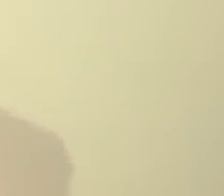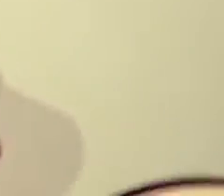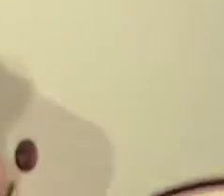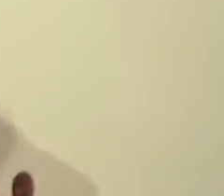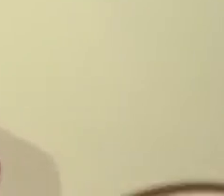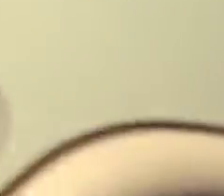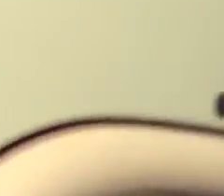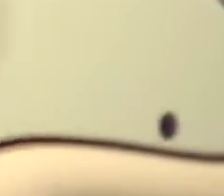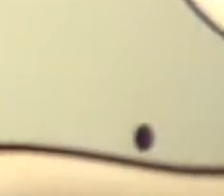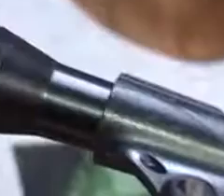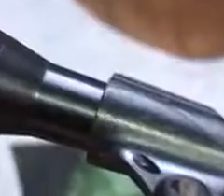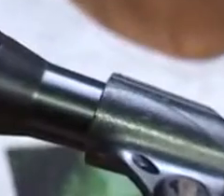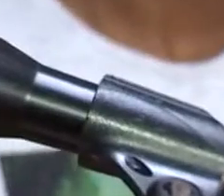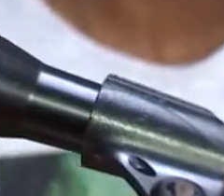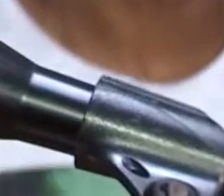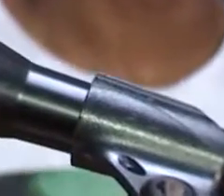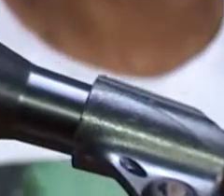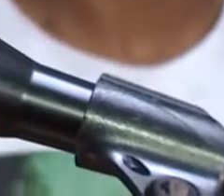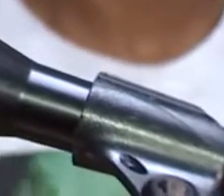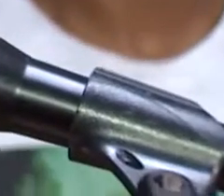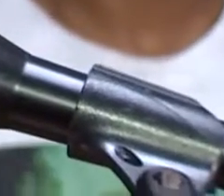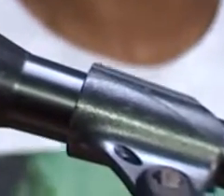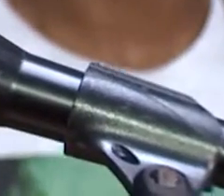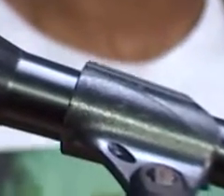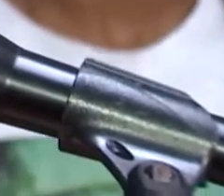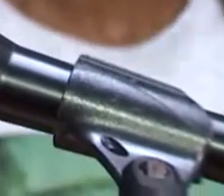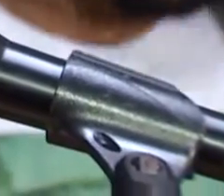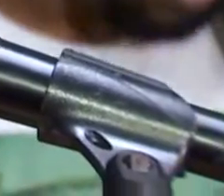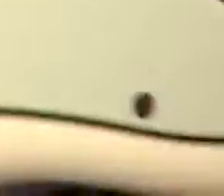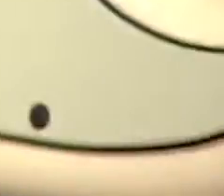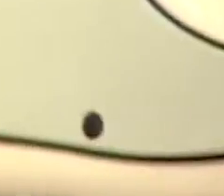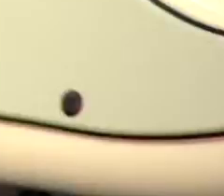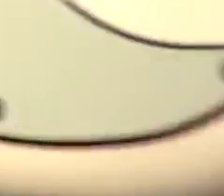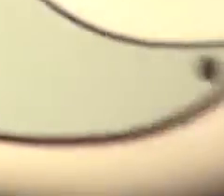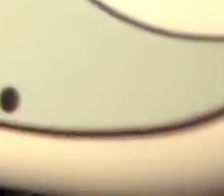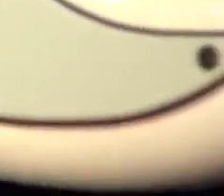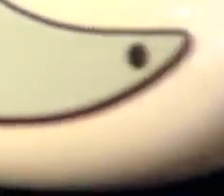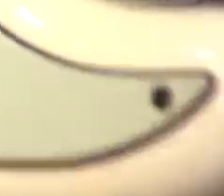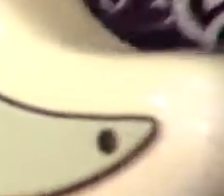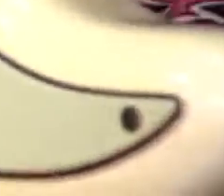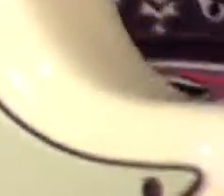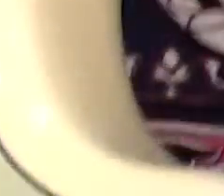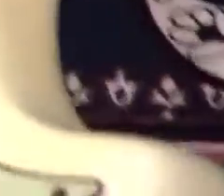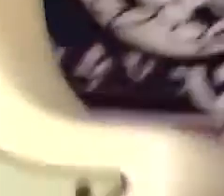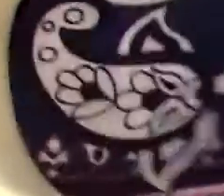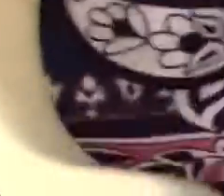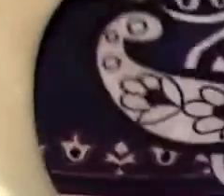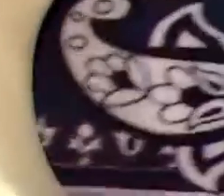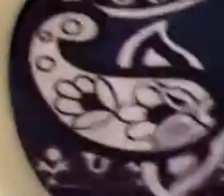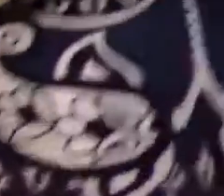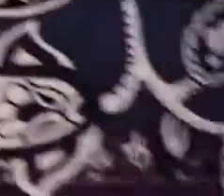open, my mind it stays away. I can't sleep in the day